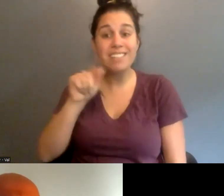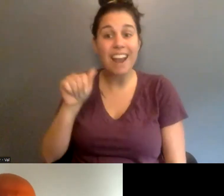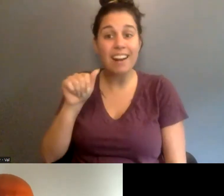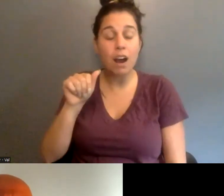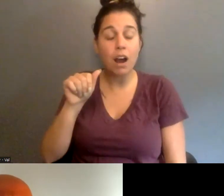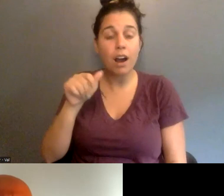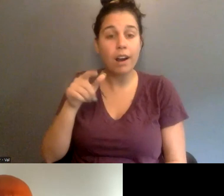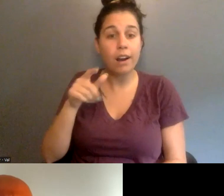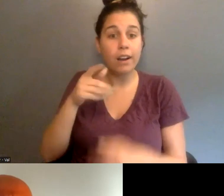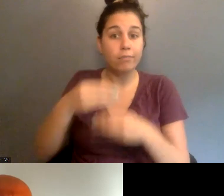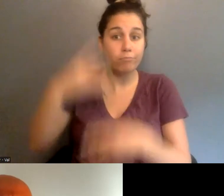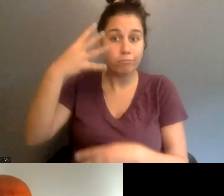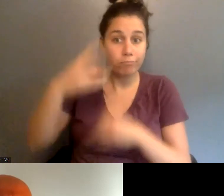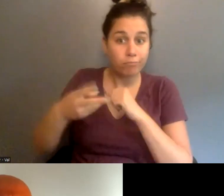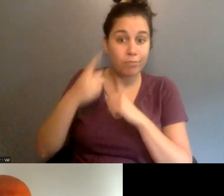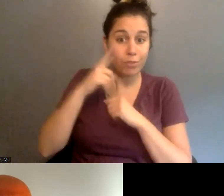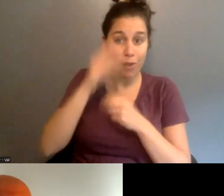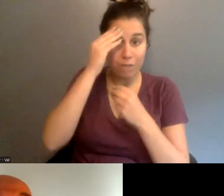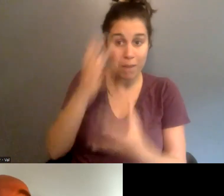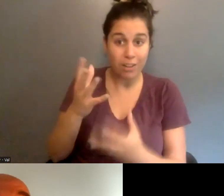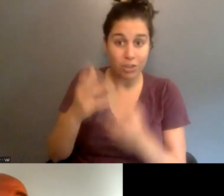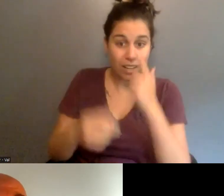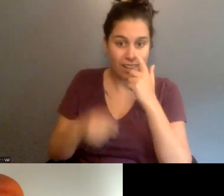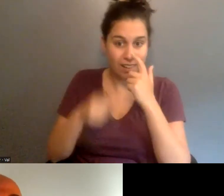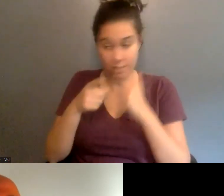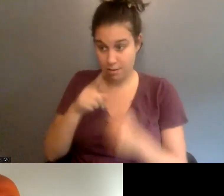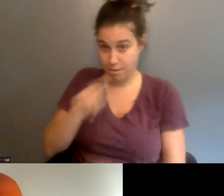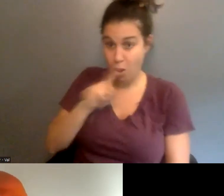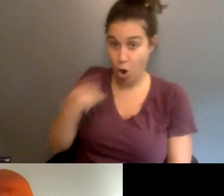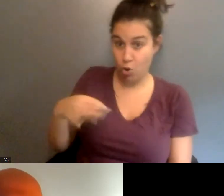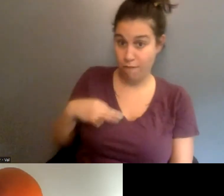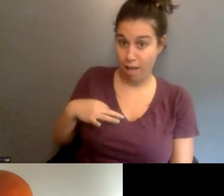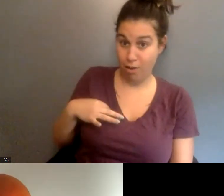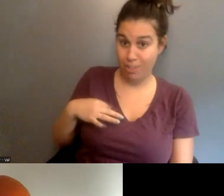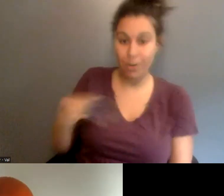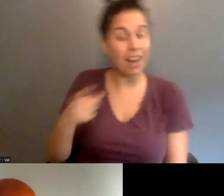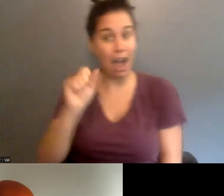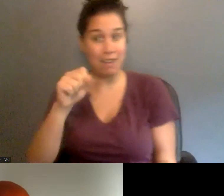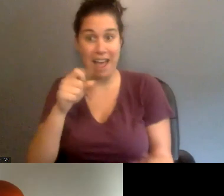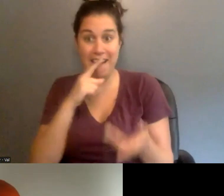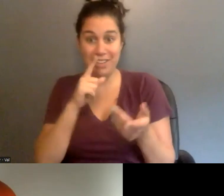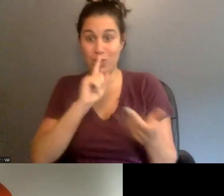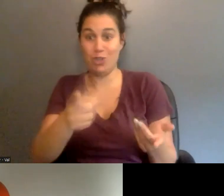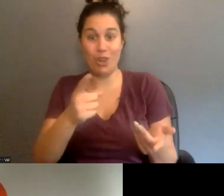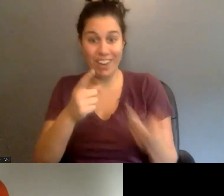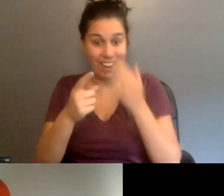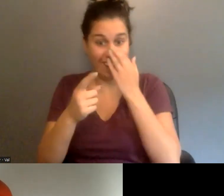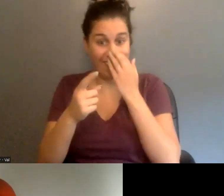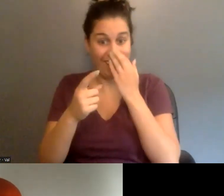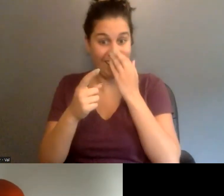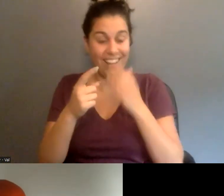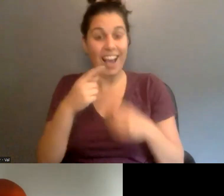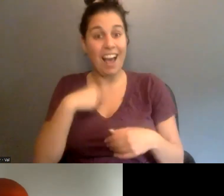that? Are you volunteering? To insert an instrument? Absolutely. To create a repository, no